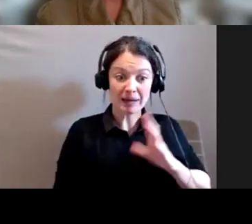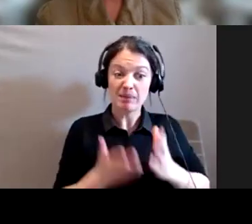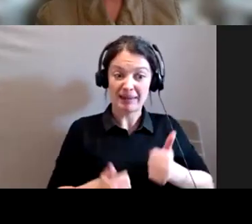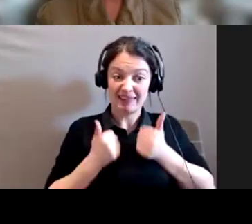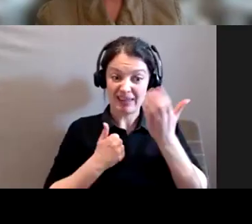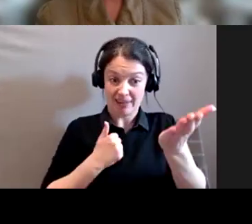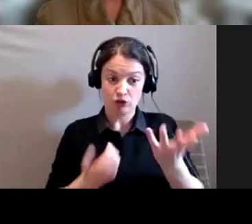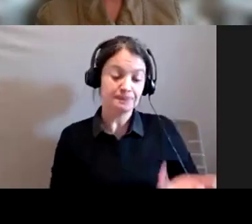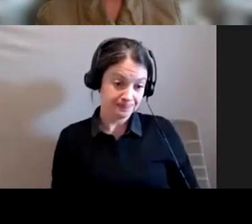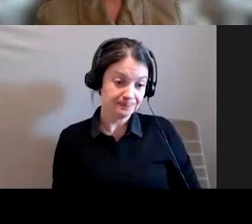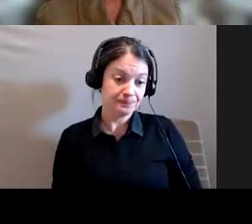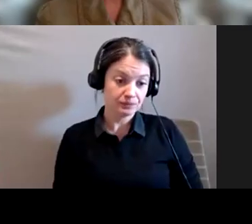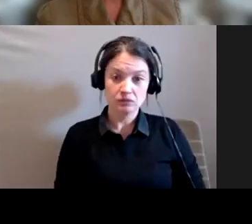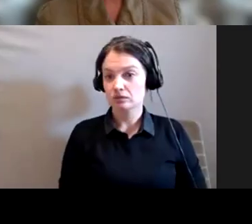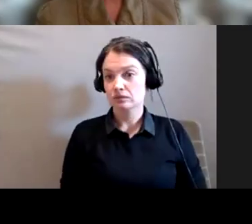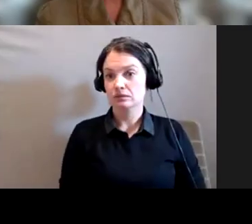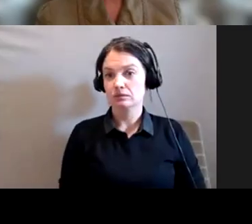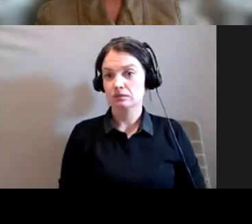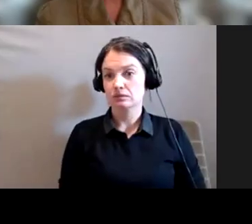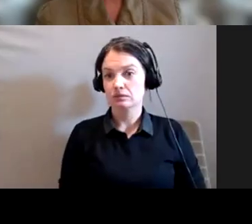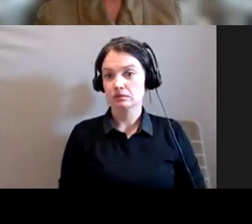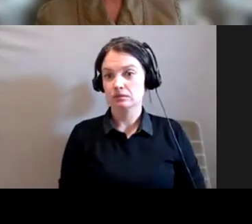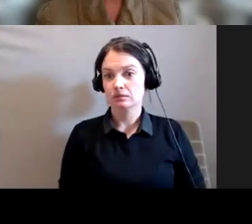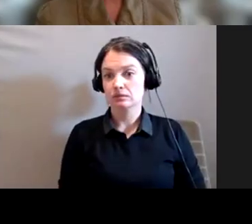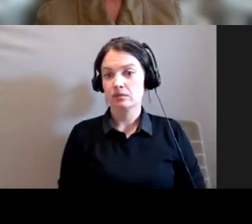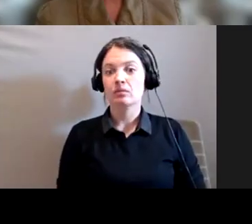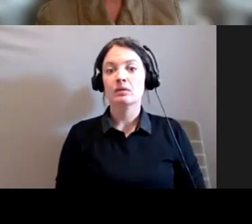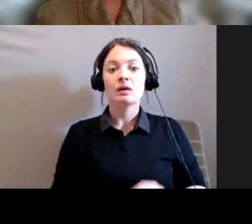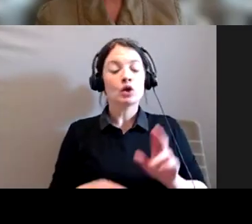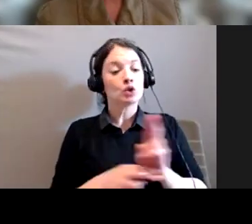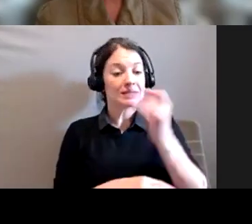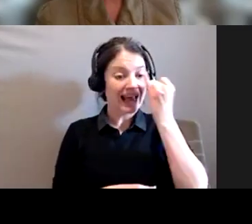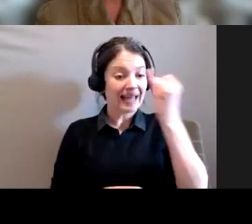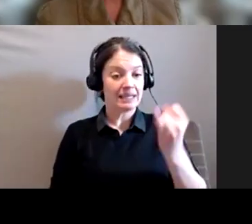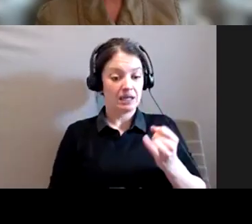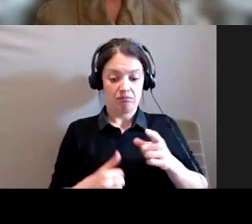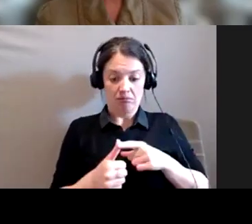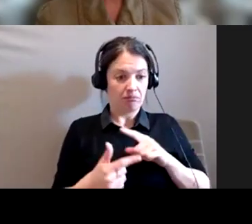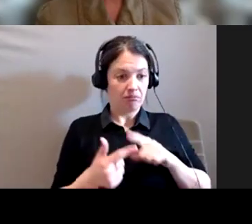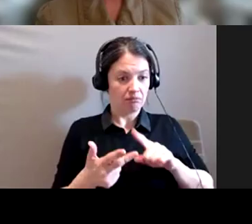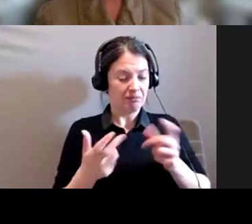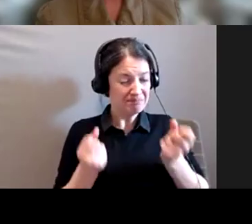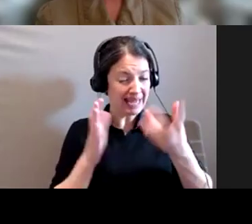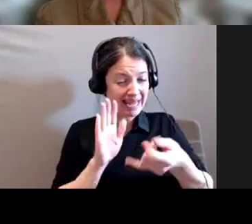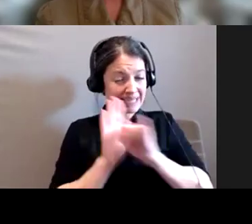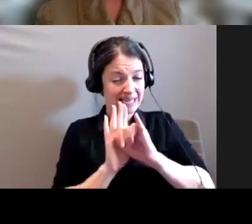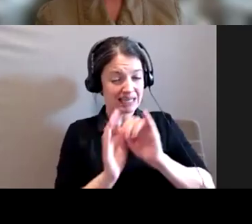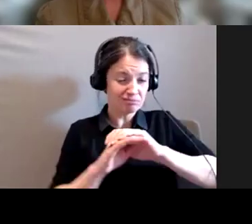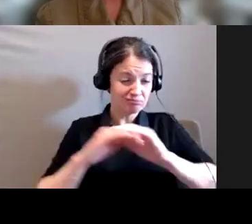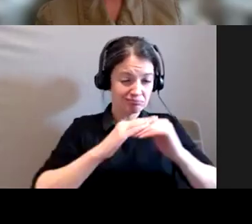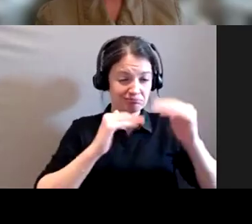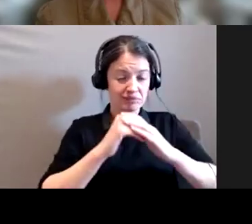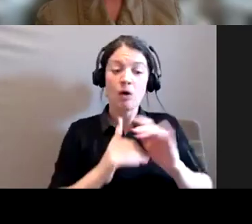base. So I think the intersectional example is a very important one to think about. I think cultural safety is important to